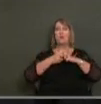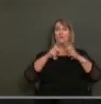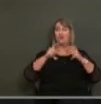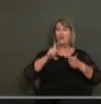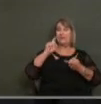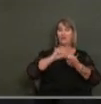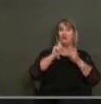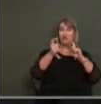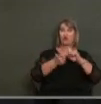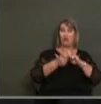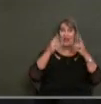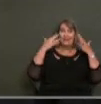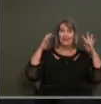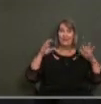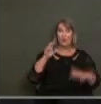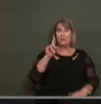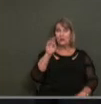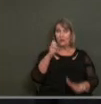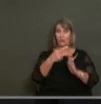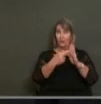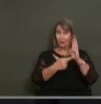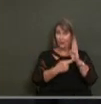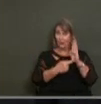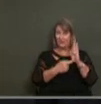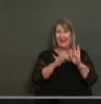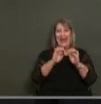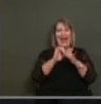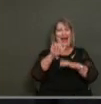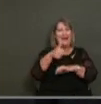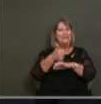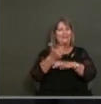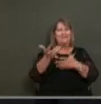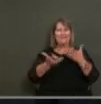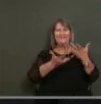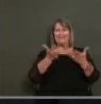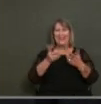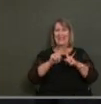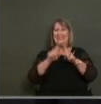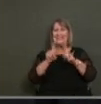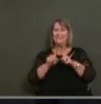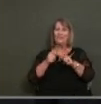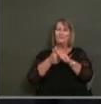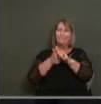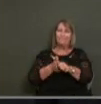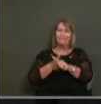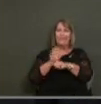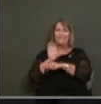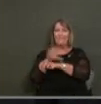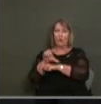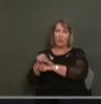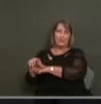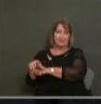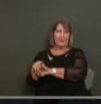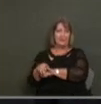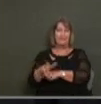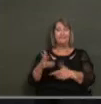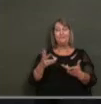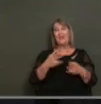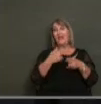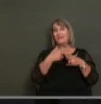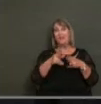city's noise code, and how should we implement any additional or different enforcement? The short answer is, there's